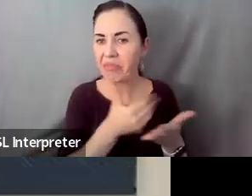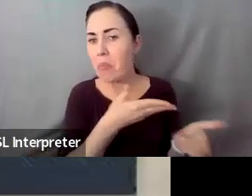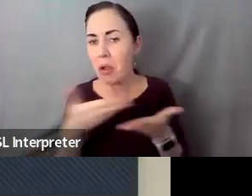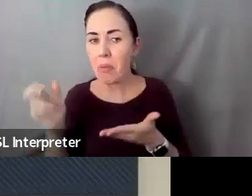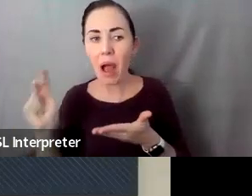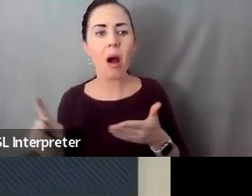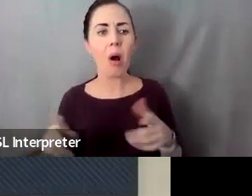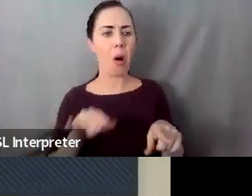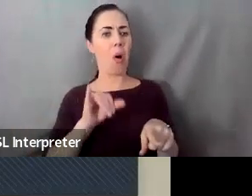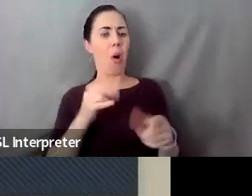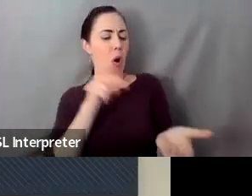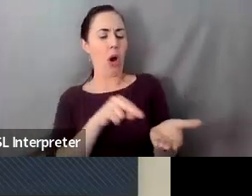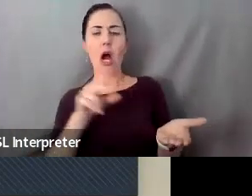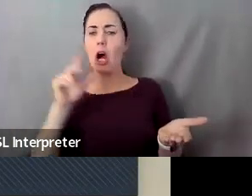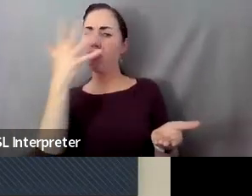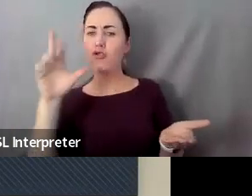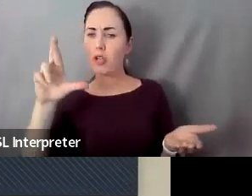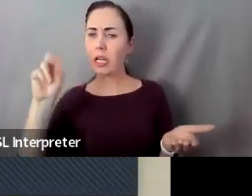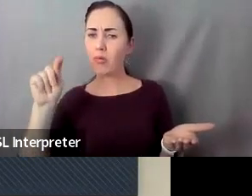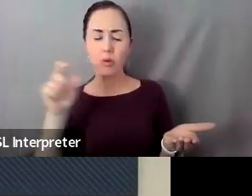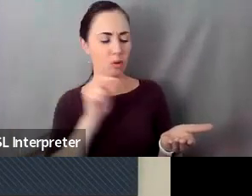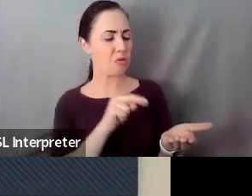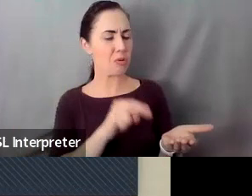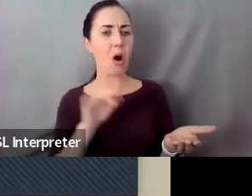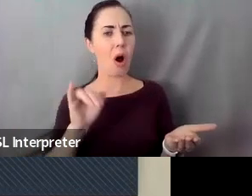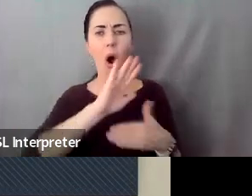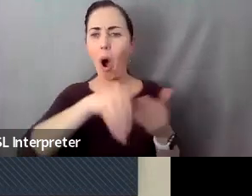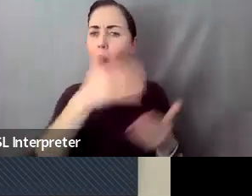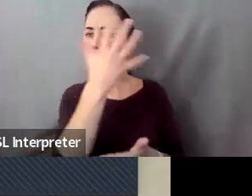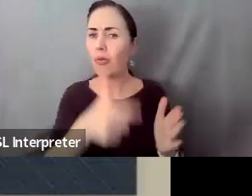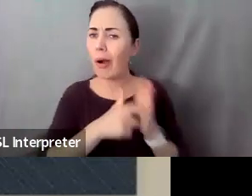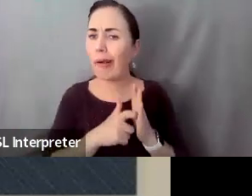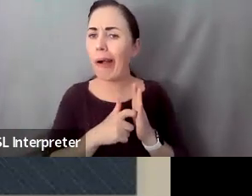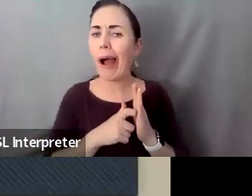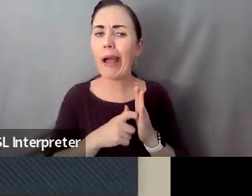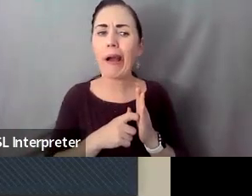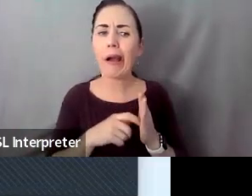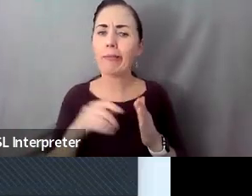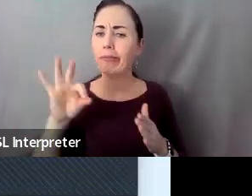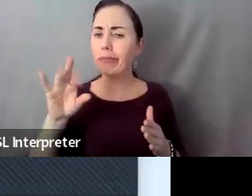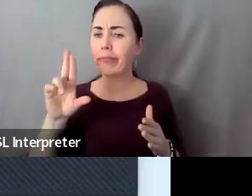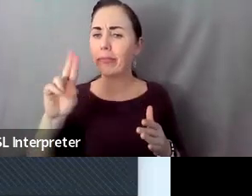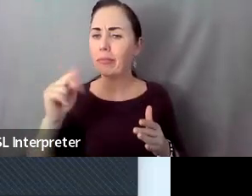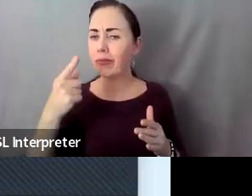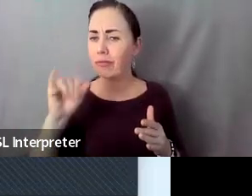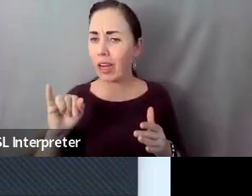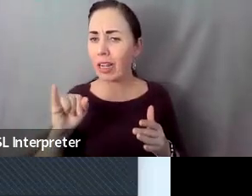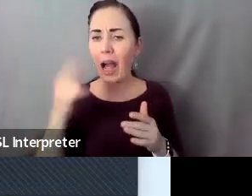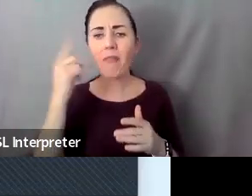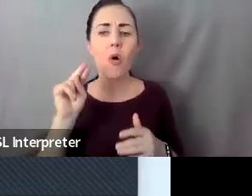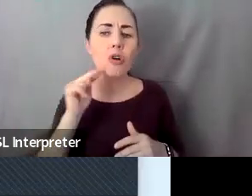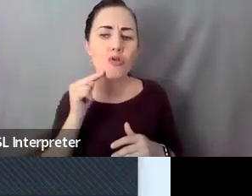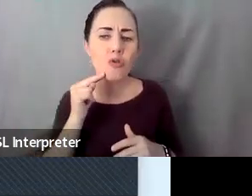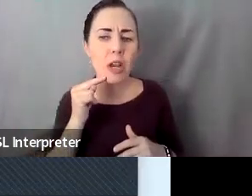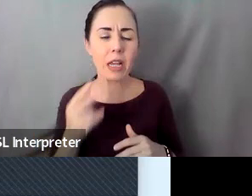trees need fungi to get nutrients too. And this decomposing wood has lots of nutrients in it. The fungi help them